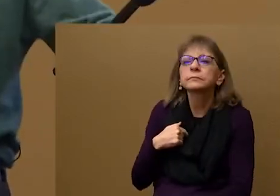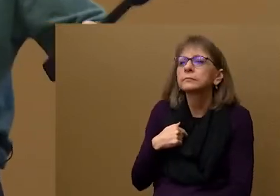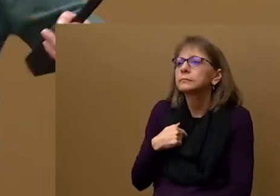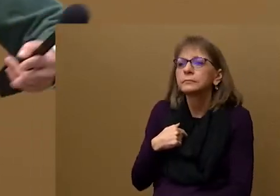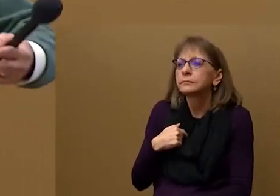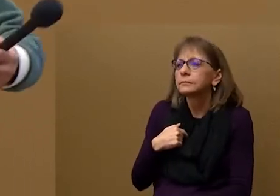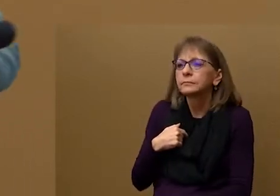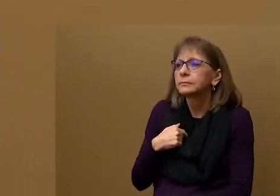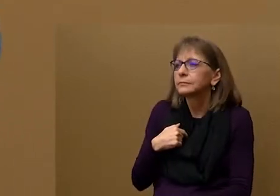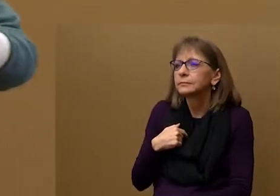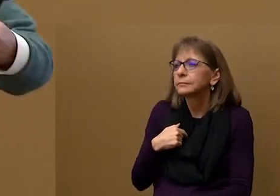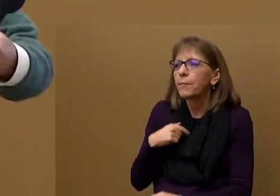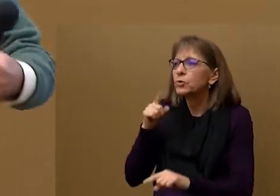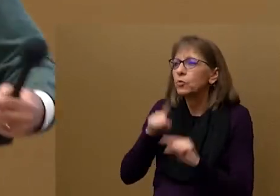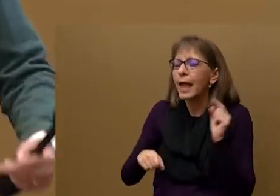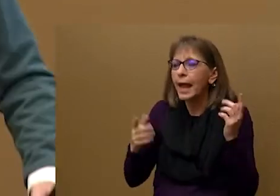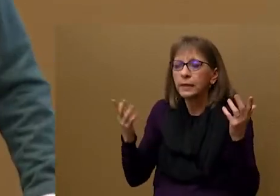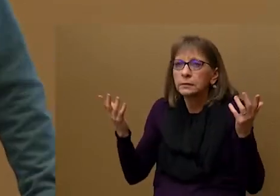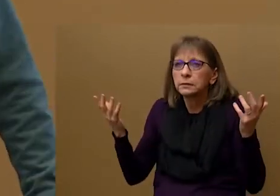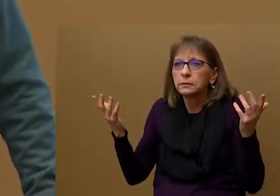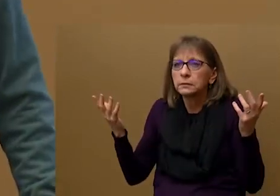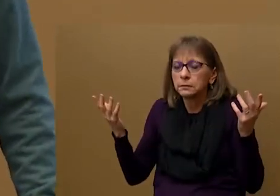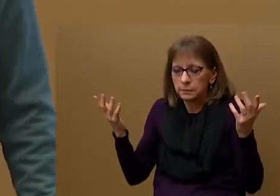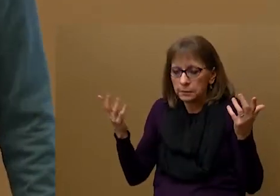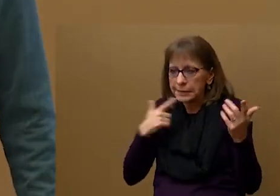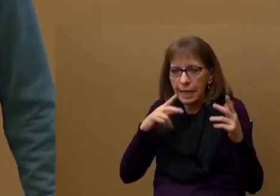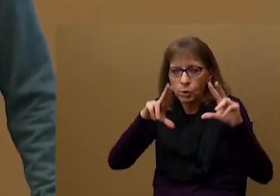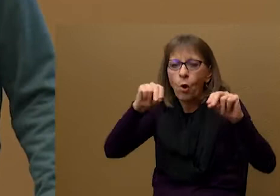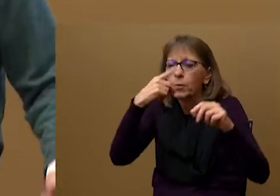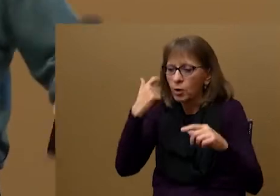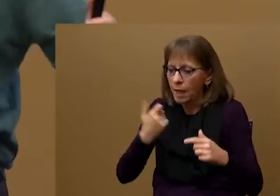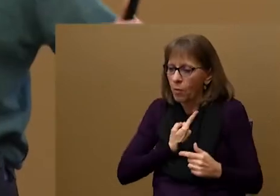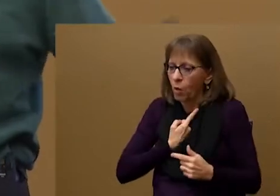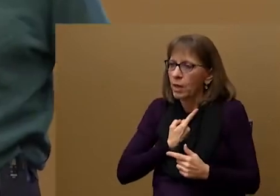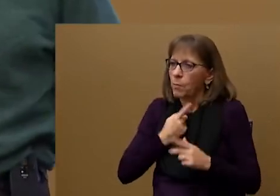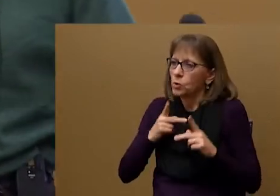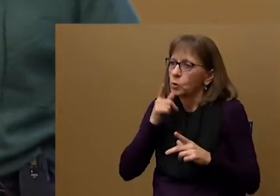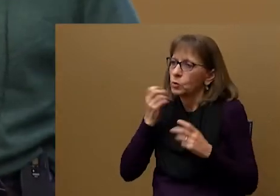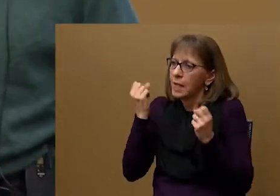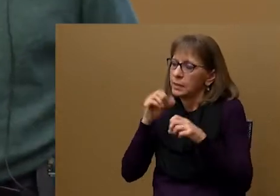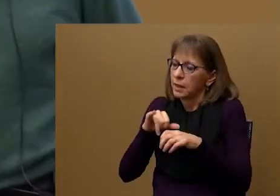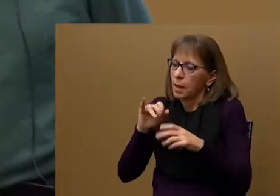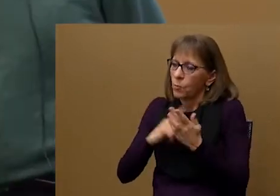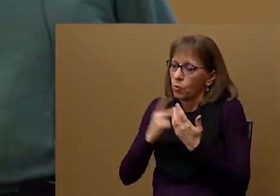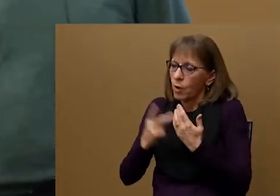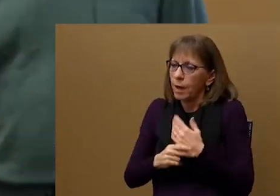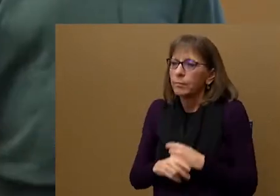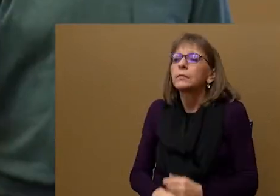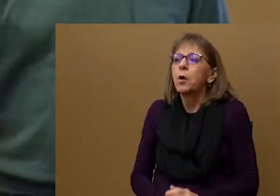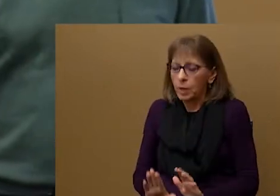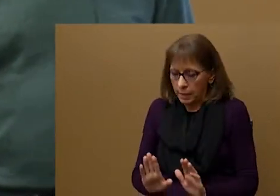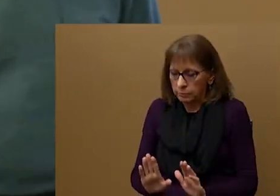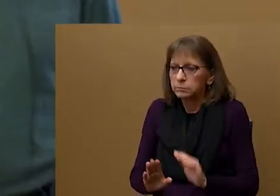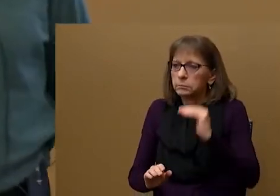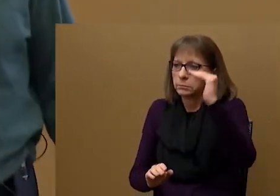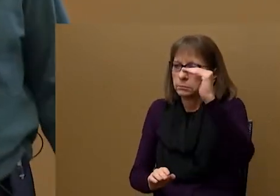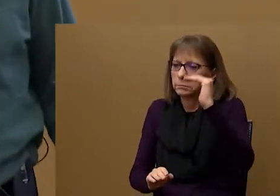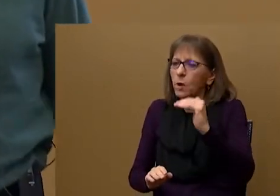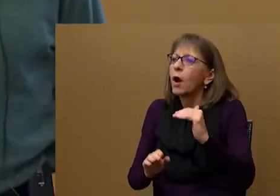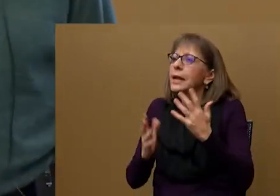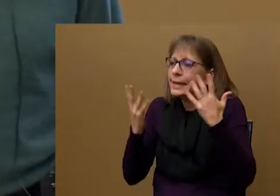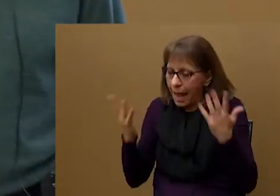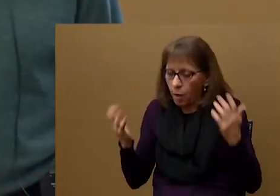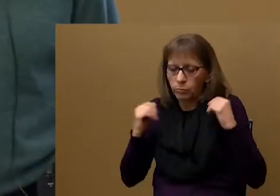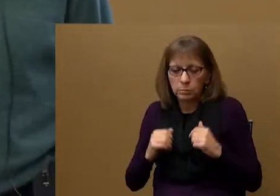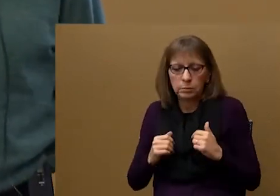things, but you can't screen them out because you're the only one who signed. So we struggle with that. But then, what about the person